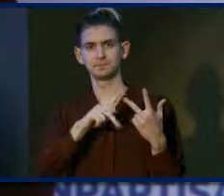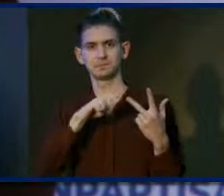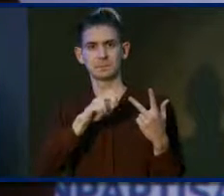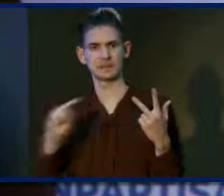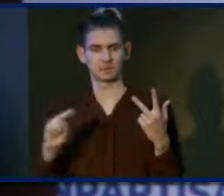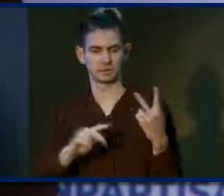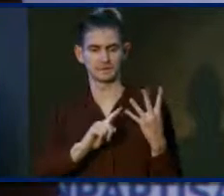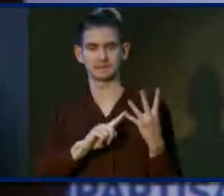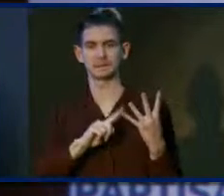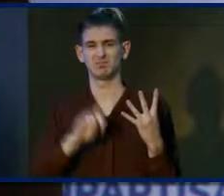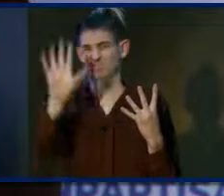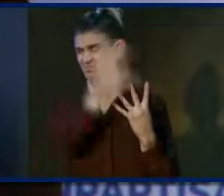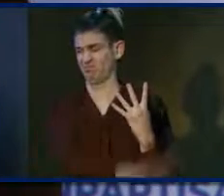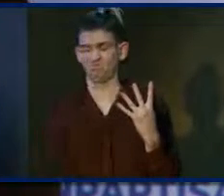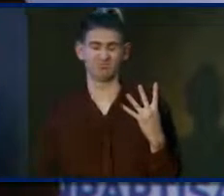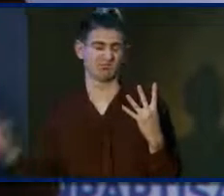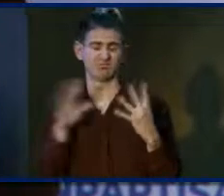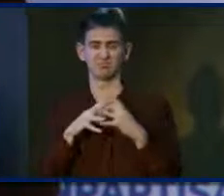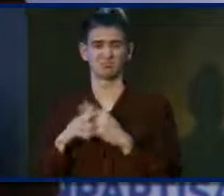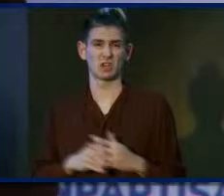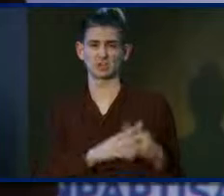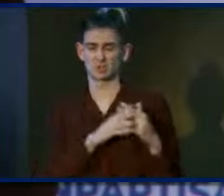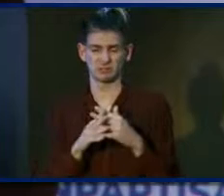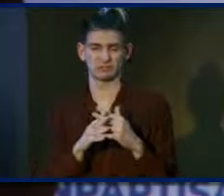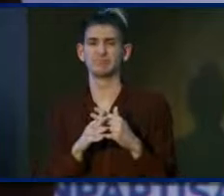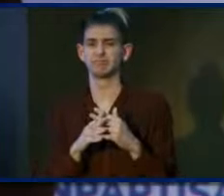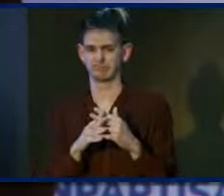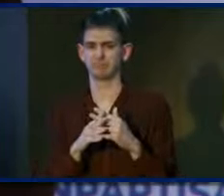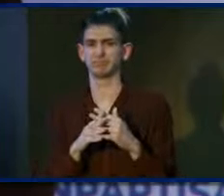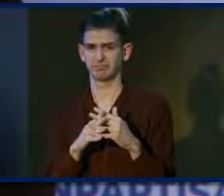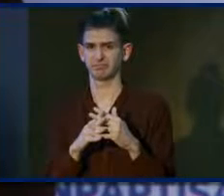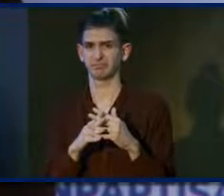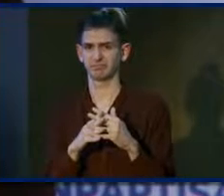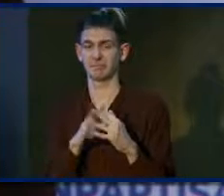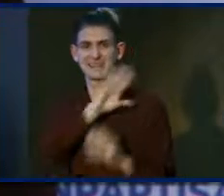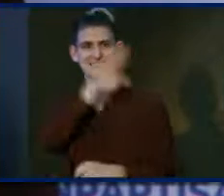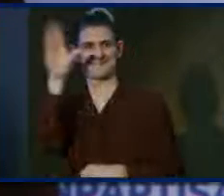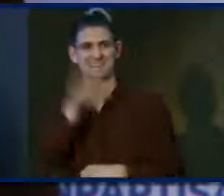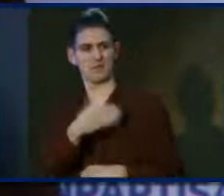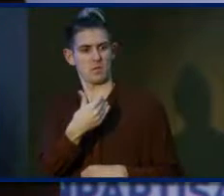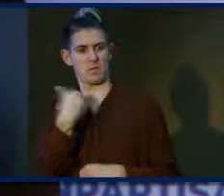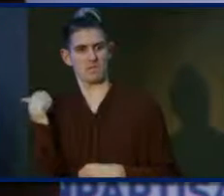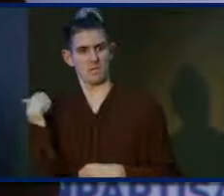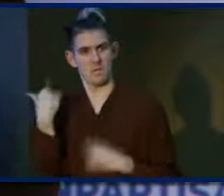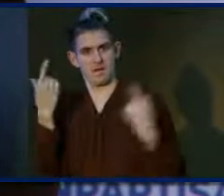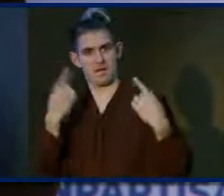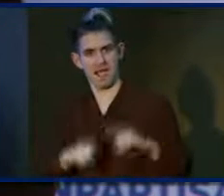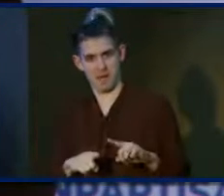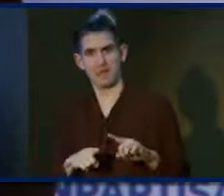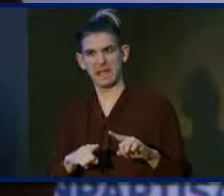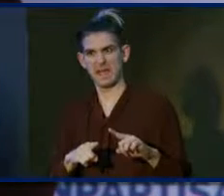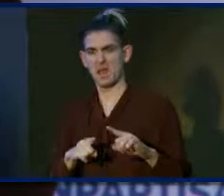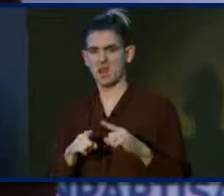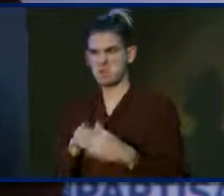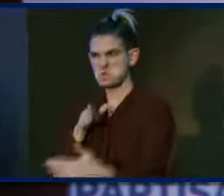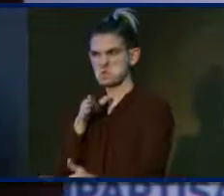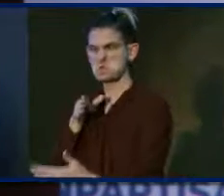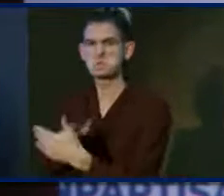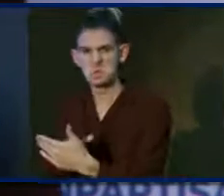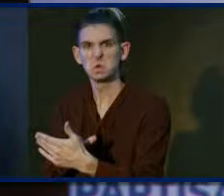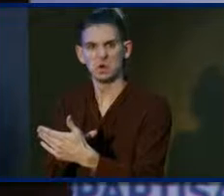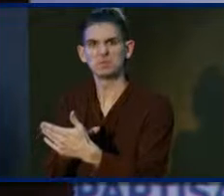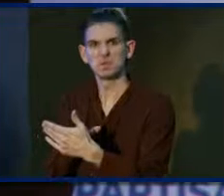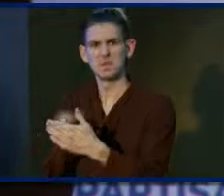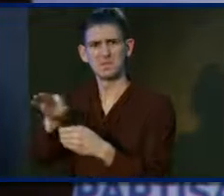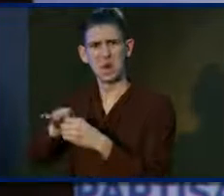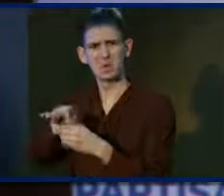Pennsylvania. Across this country, we're seeing an unprecedented assault on voting rights, and we can't just simply organize our way out